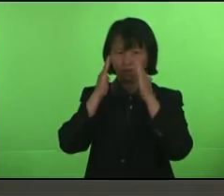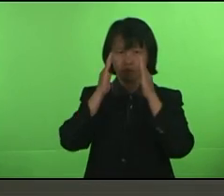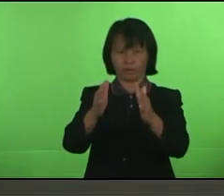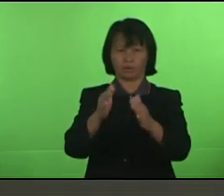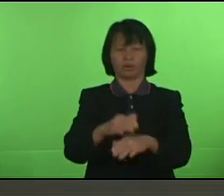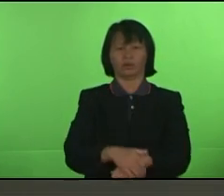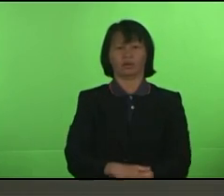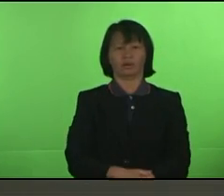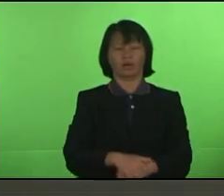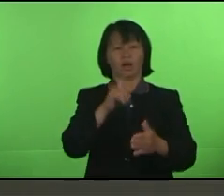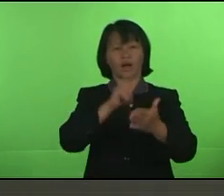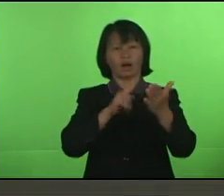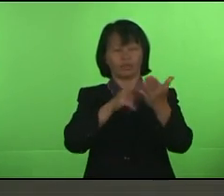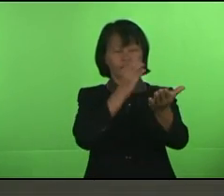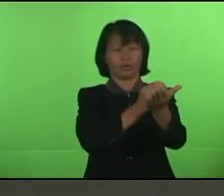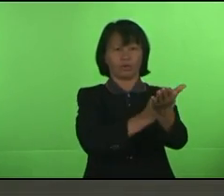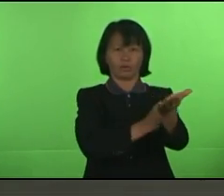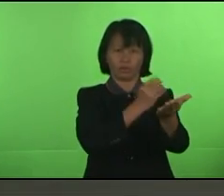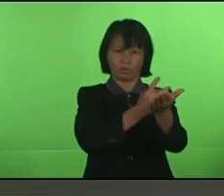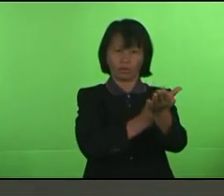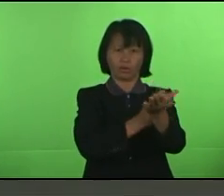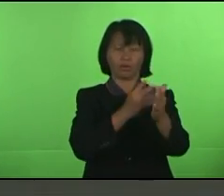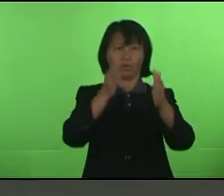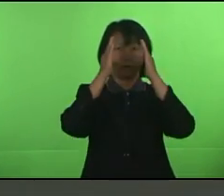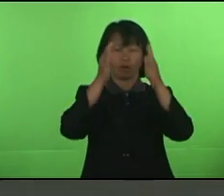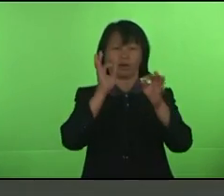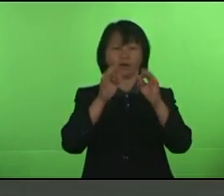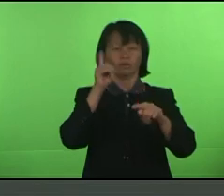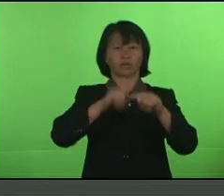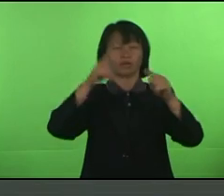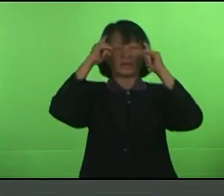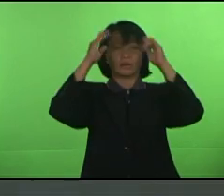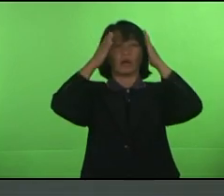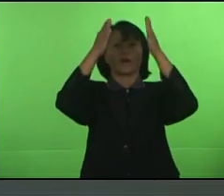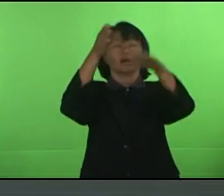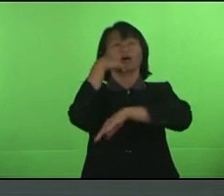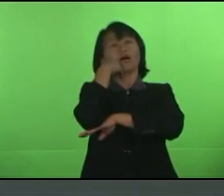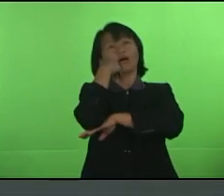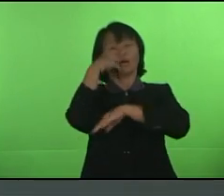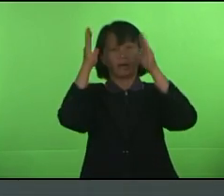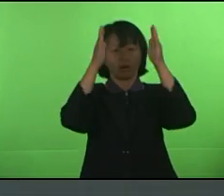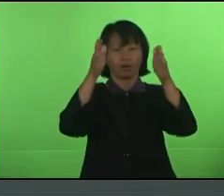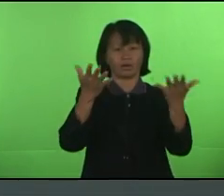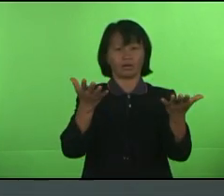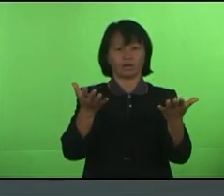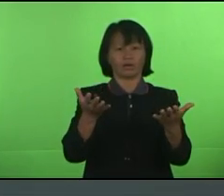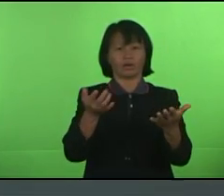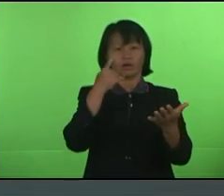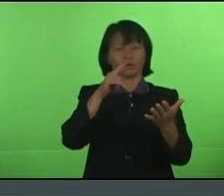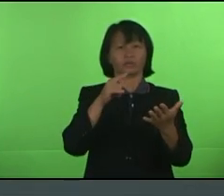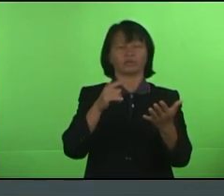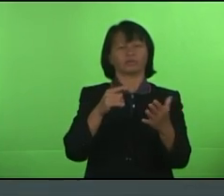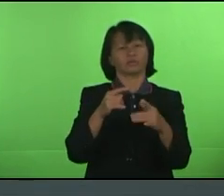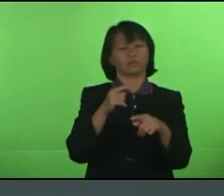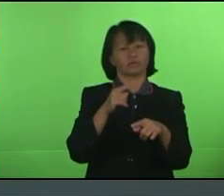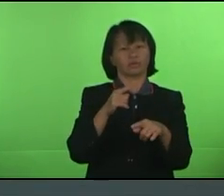Okay? What causes poor concentration? You can't put your mind to something. Your mind tends to